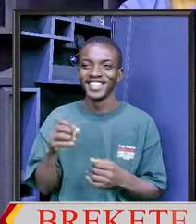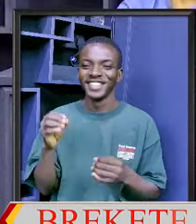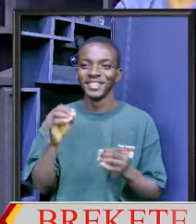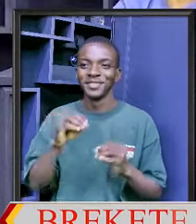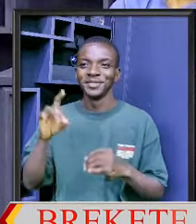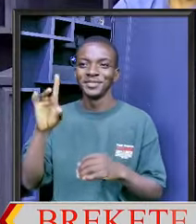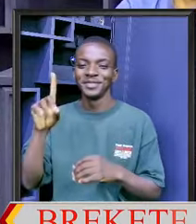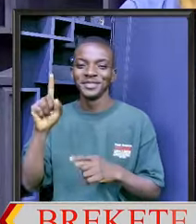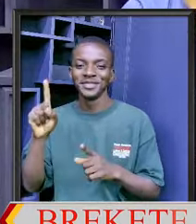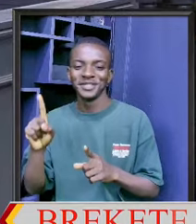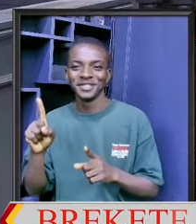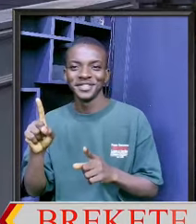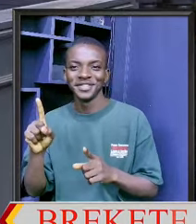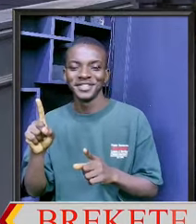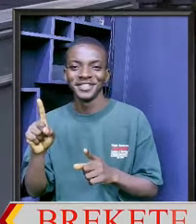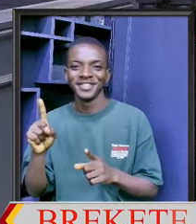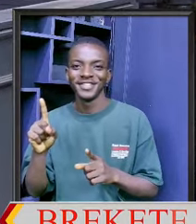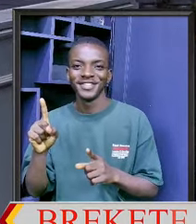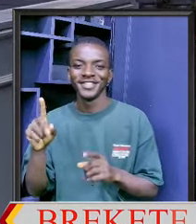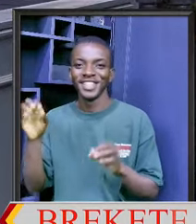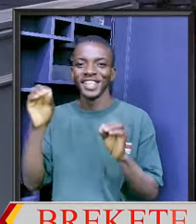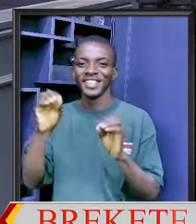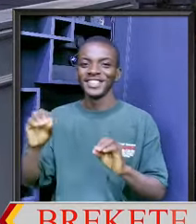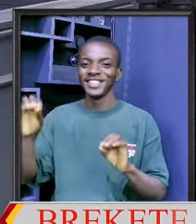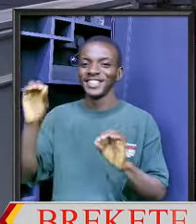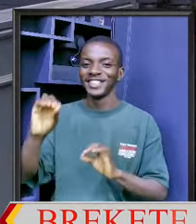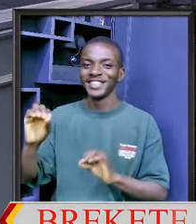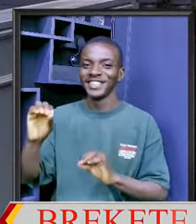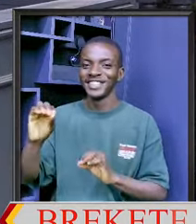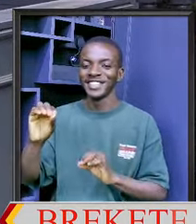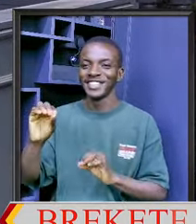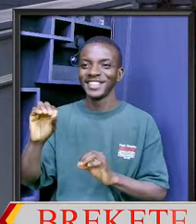081. Yeah, they go. 00